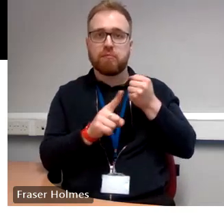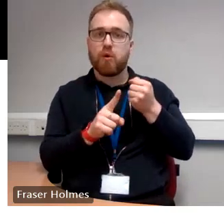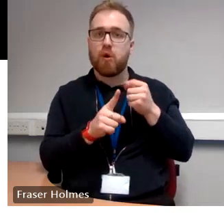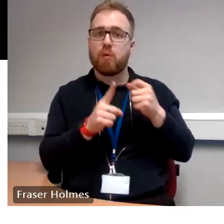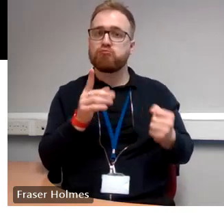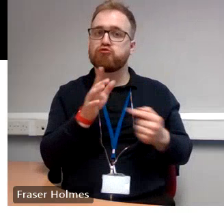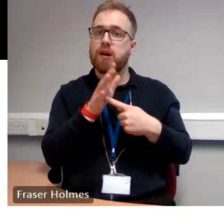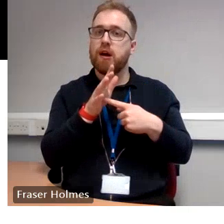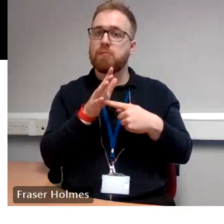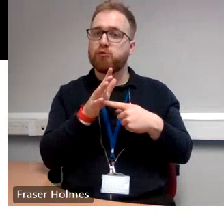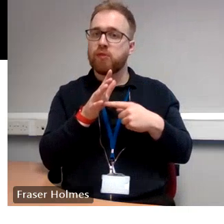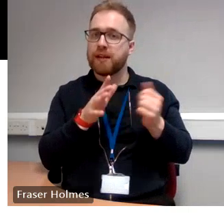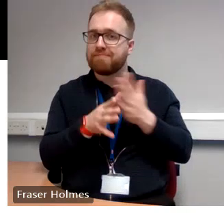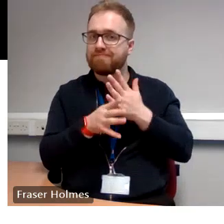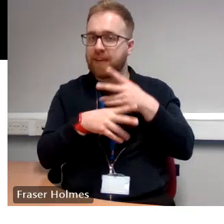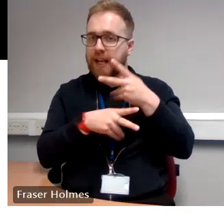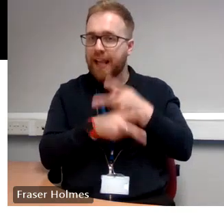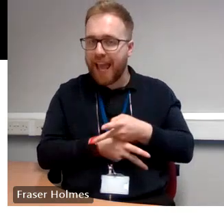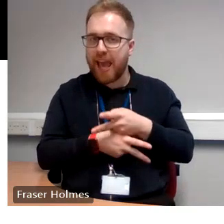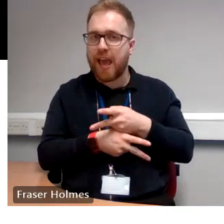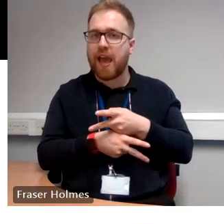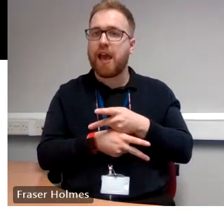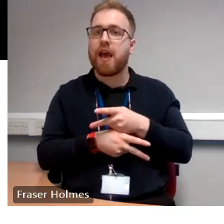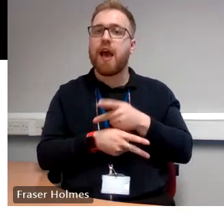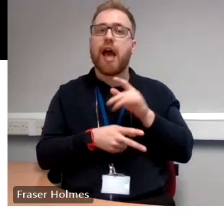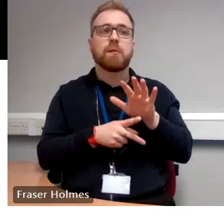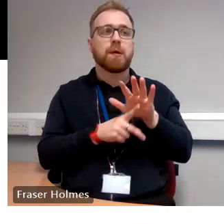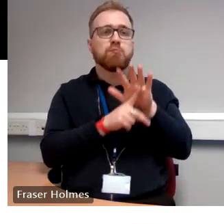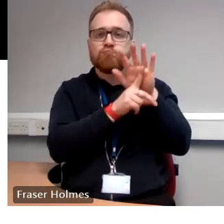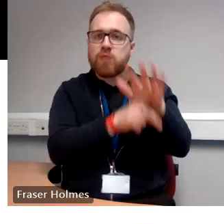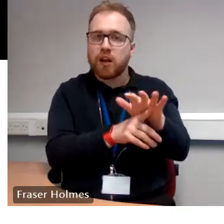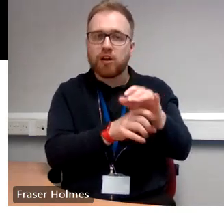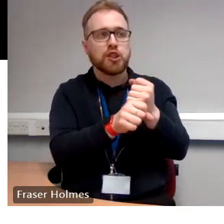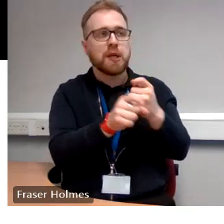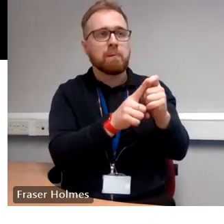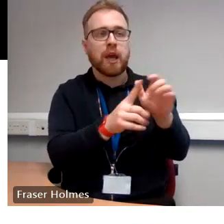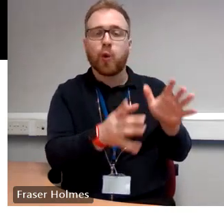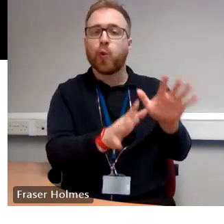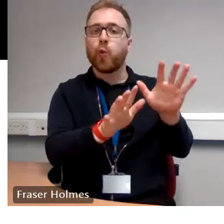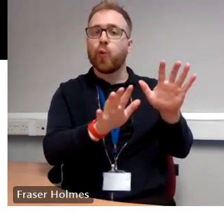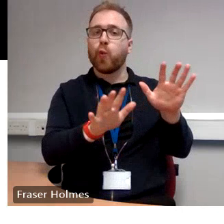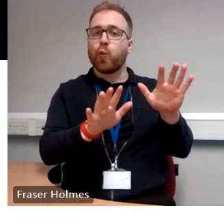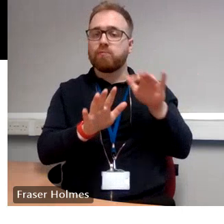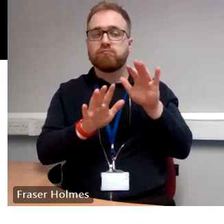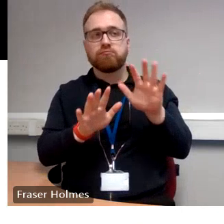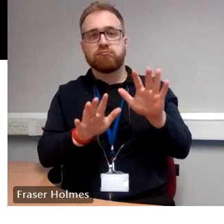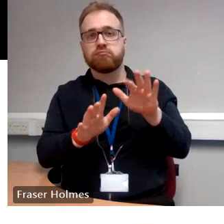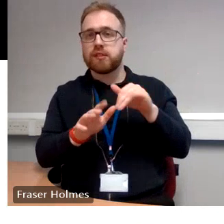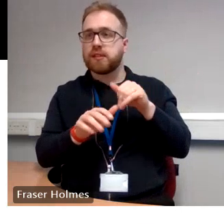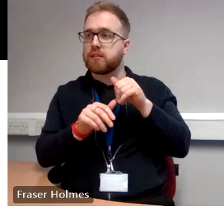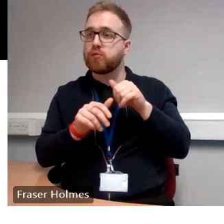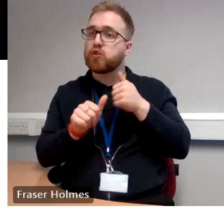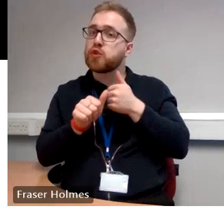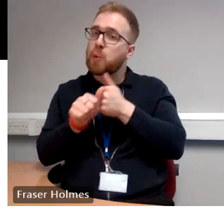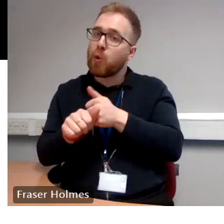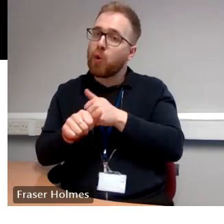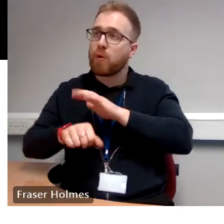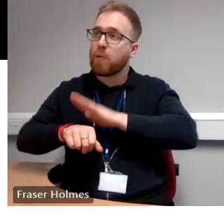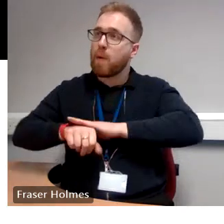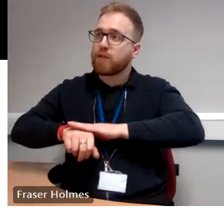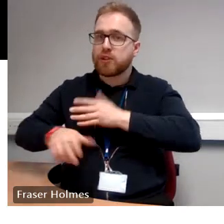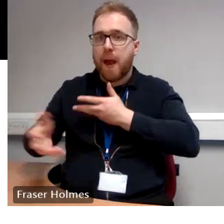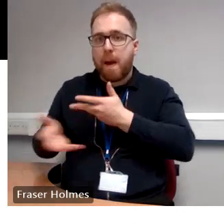how they're taking patient pressure off GPs and giving them support with somebody who's got time for them,